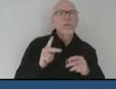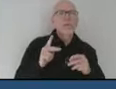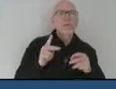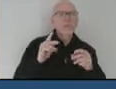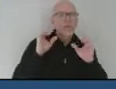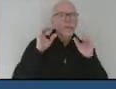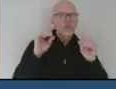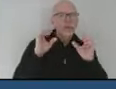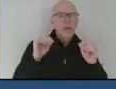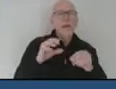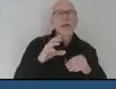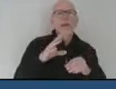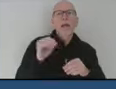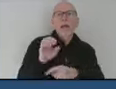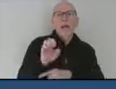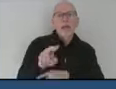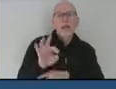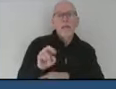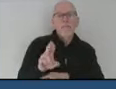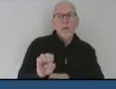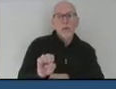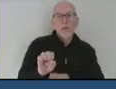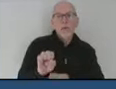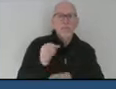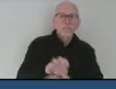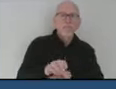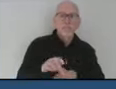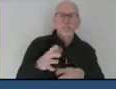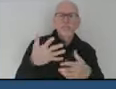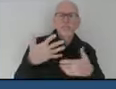educate and enforce on the ground?